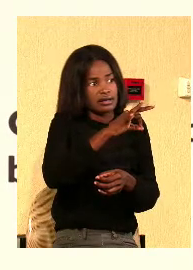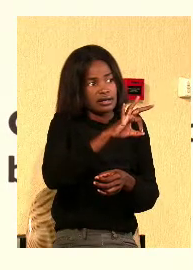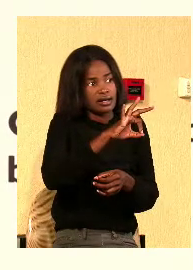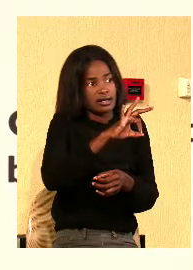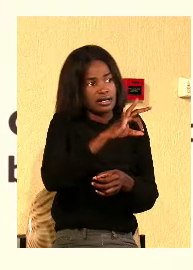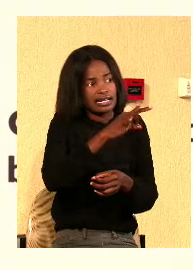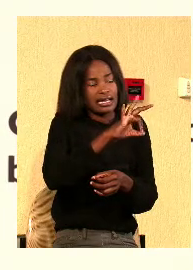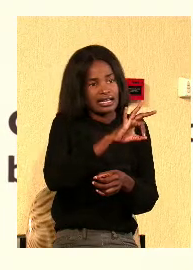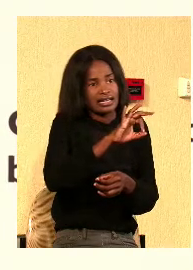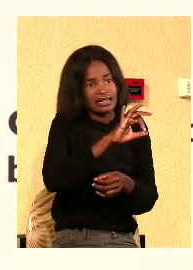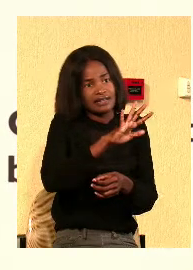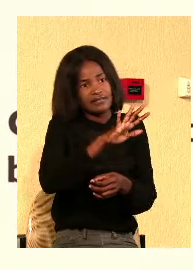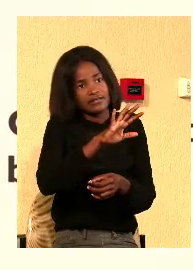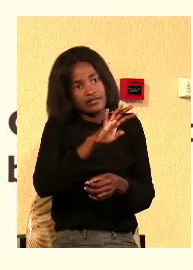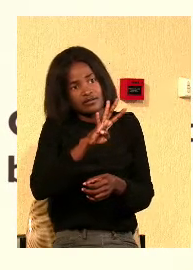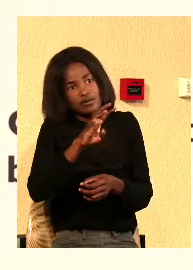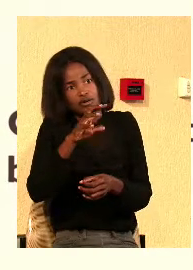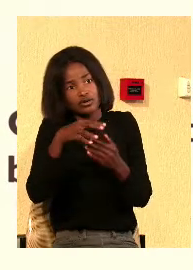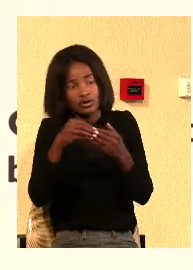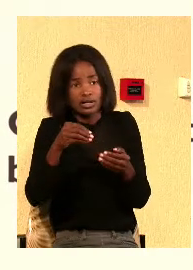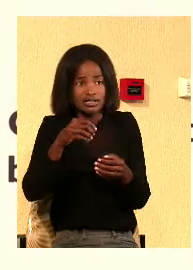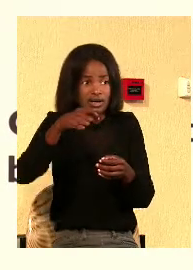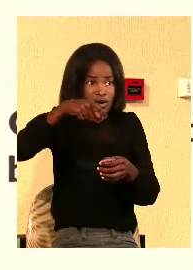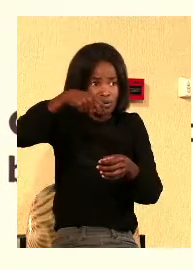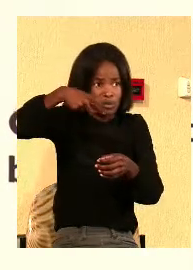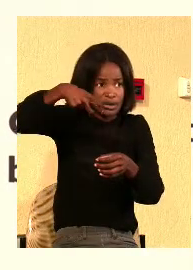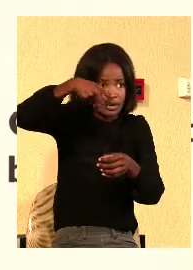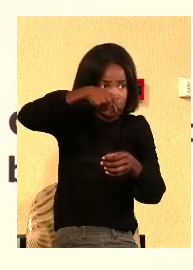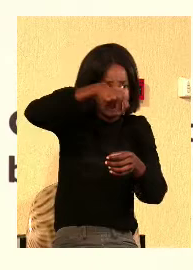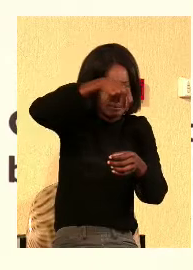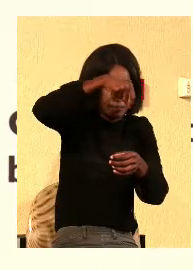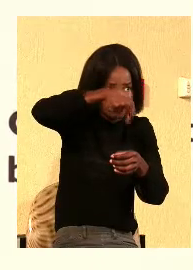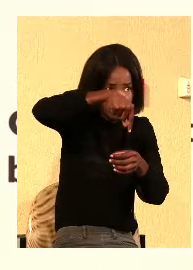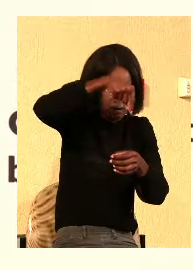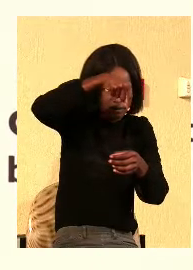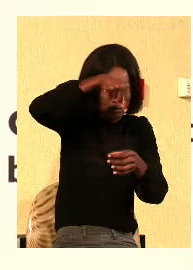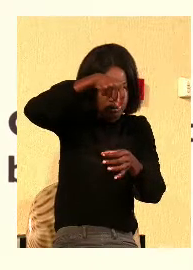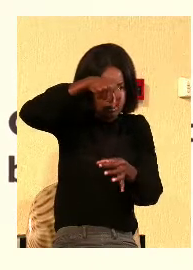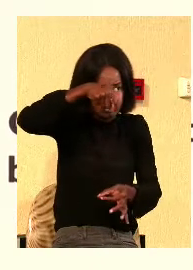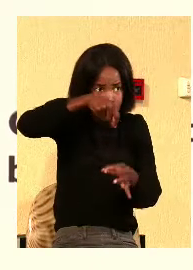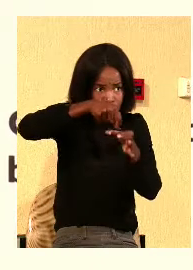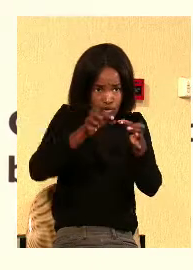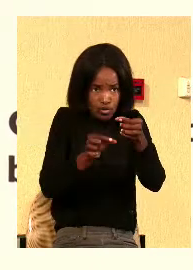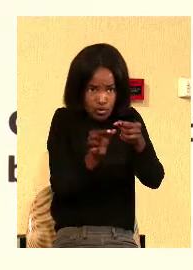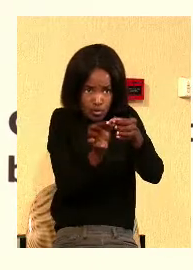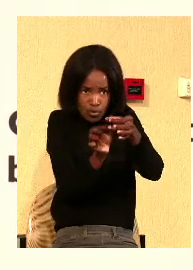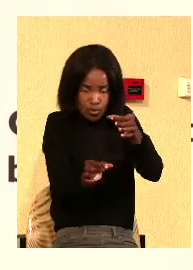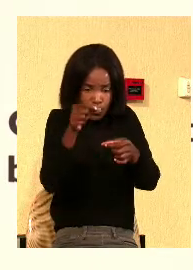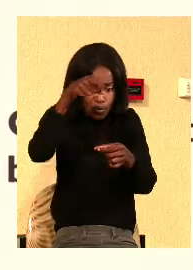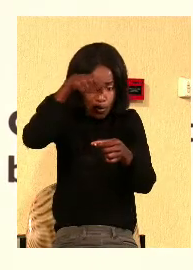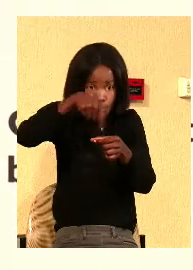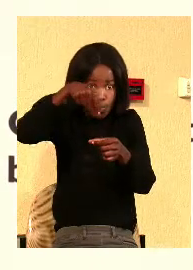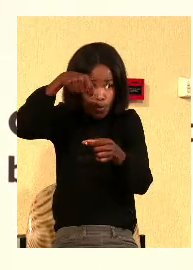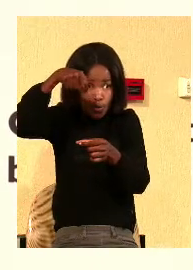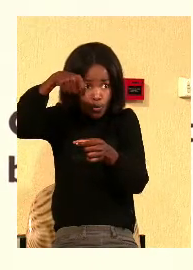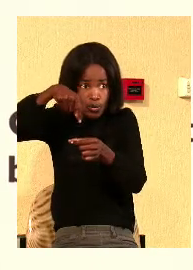$954 per test per person. So if you multiply that with the number of tests you are going to do,